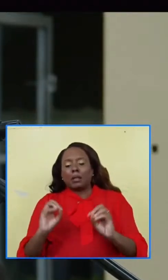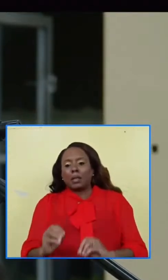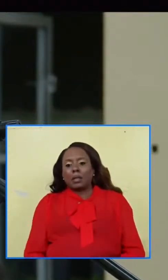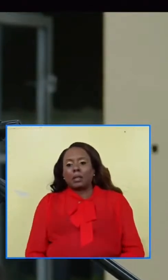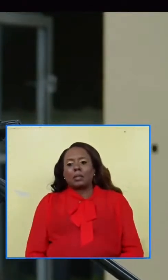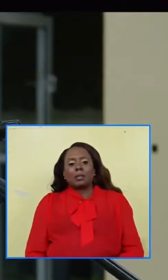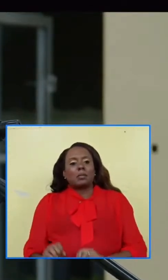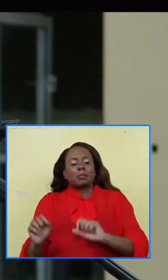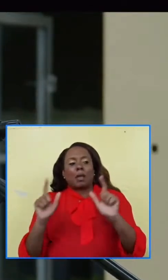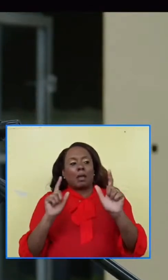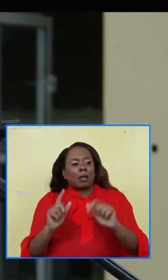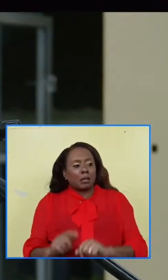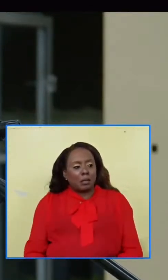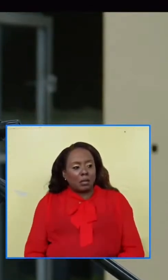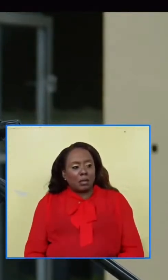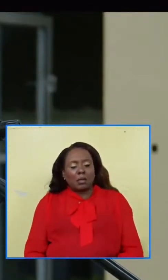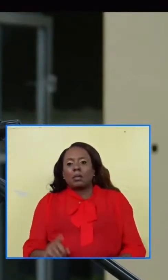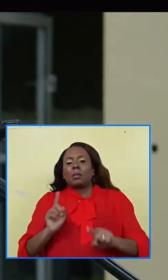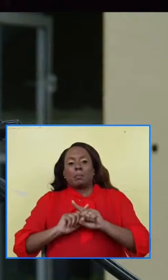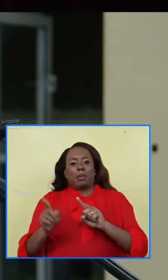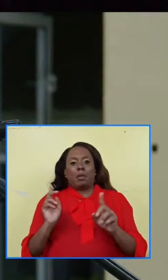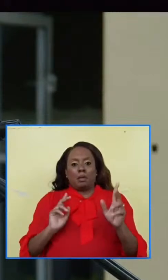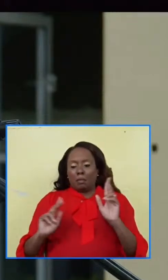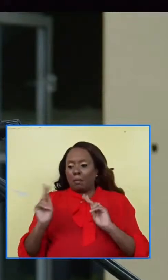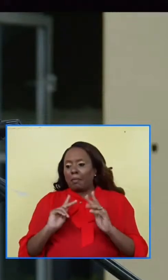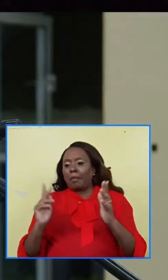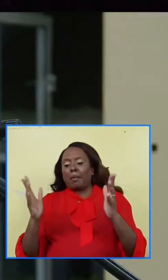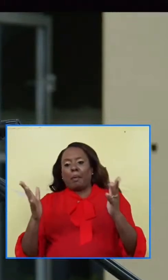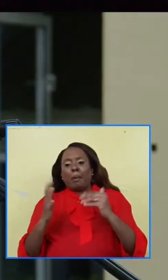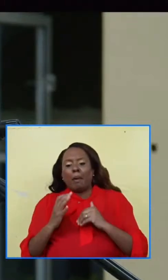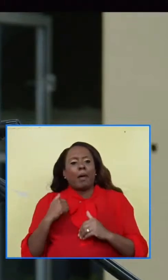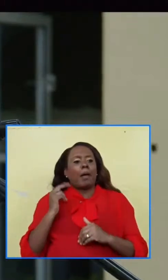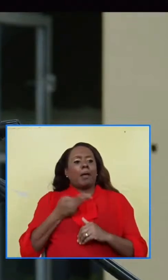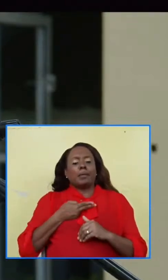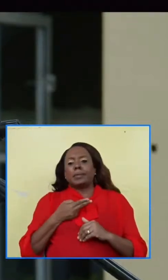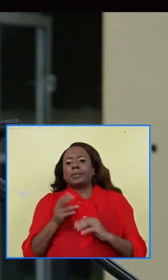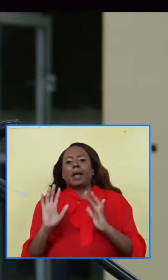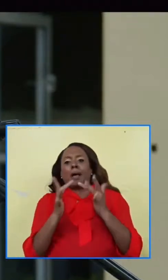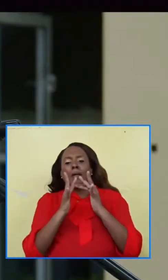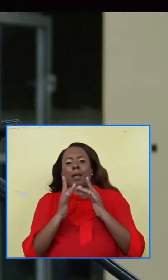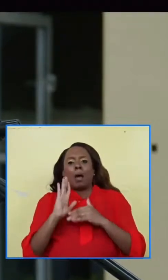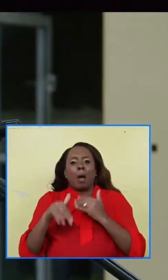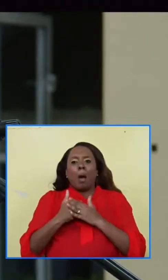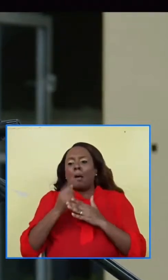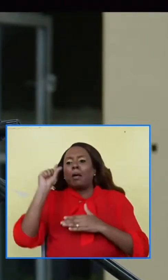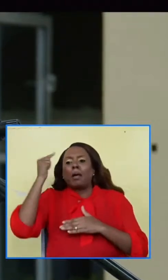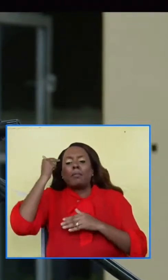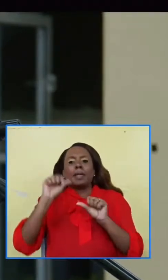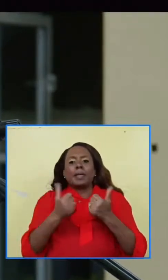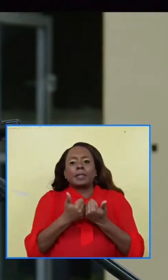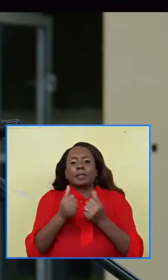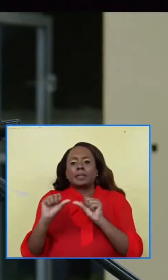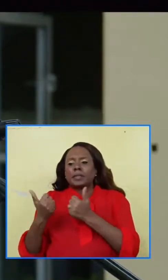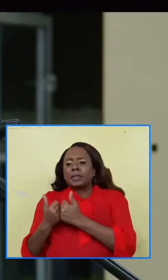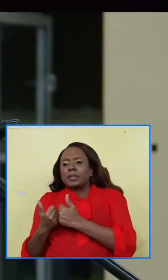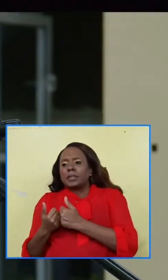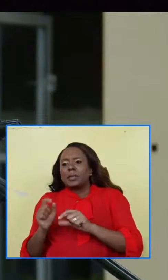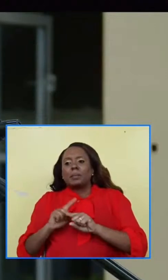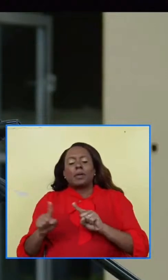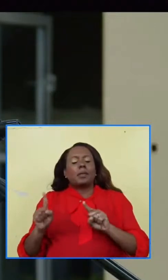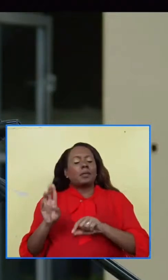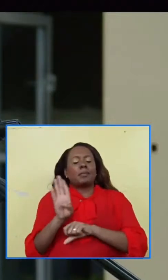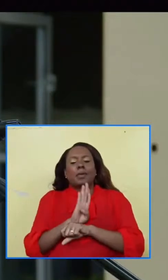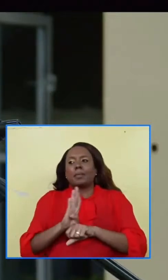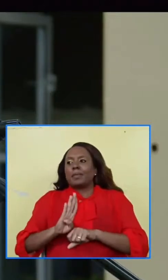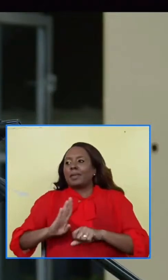there's this thing, well, this new thing where they're asking you to get onto online, but Barbados just isn't